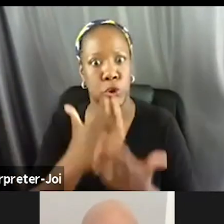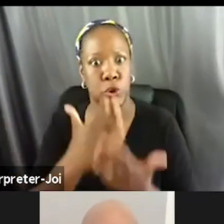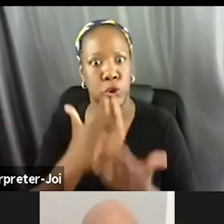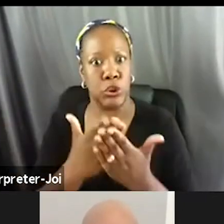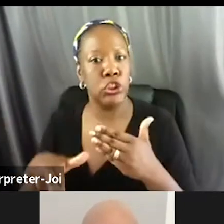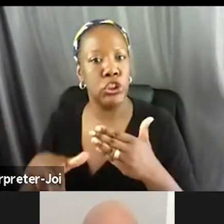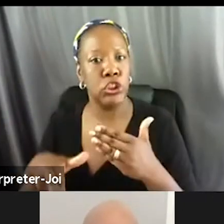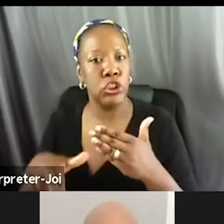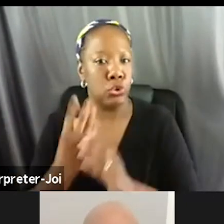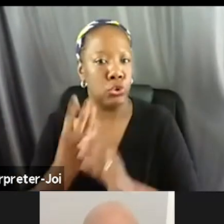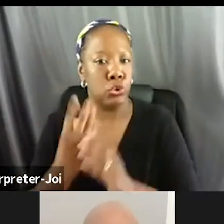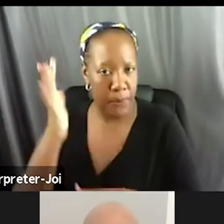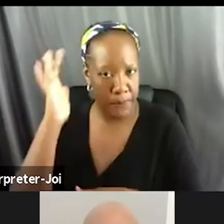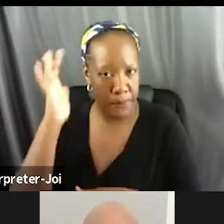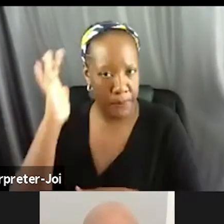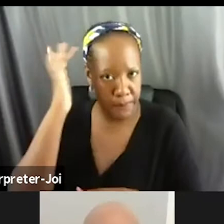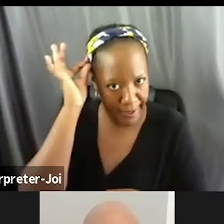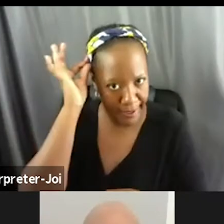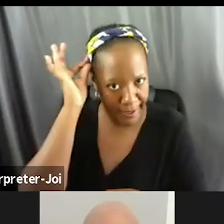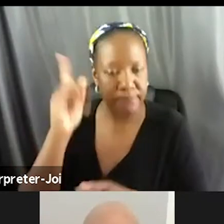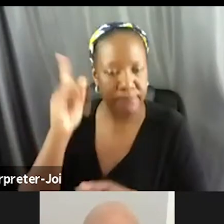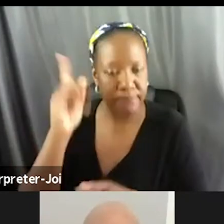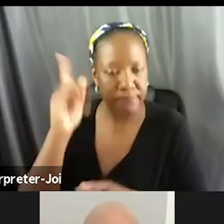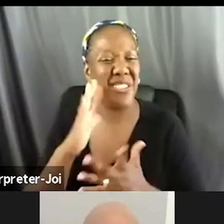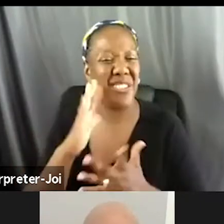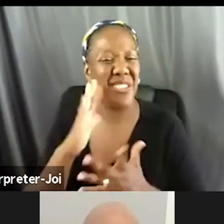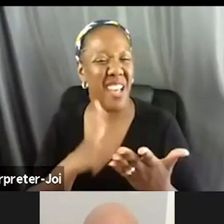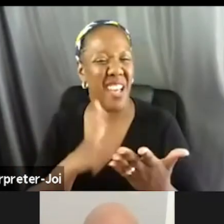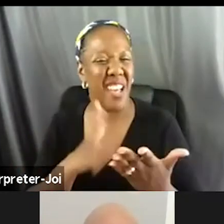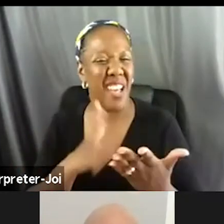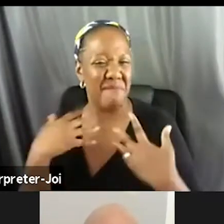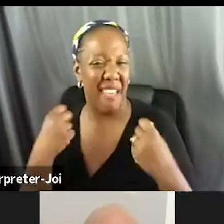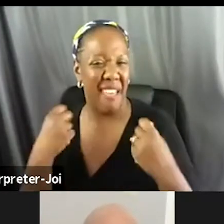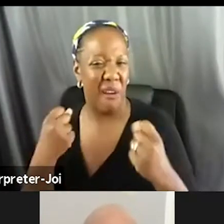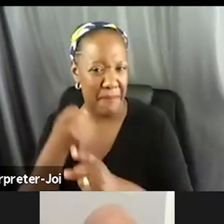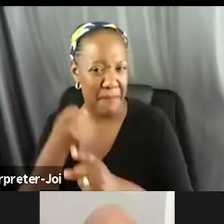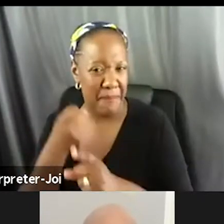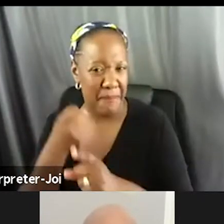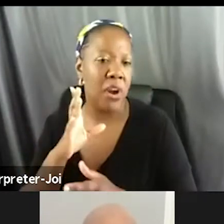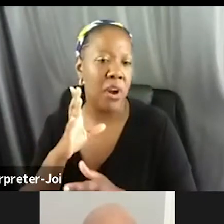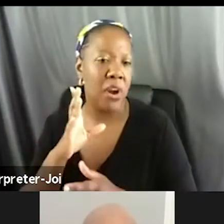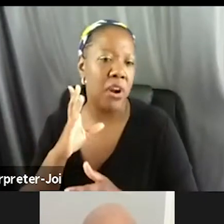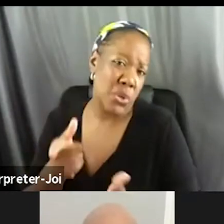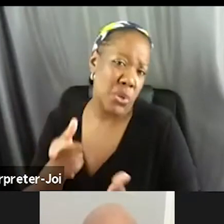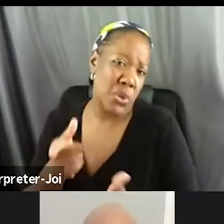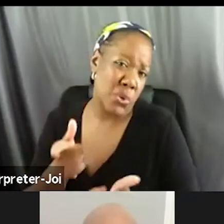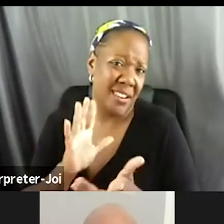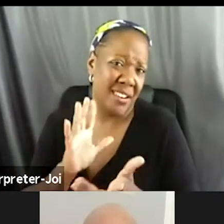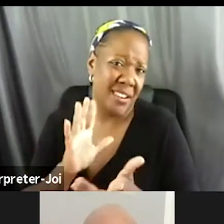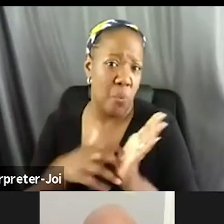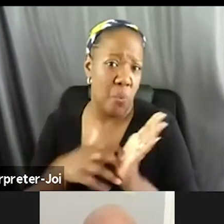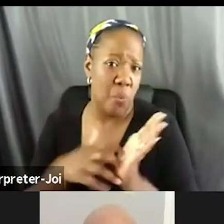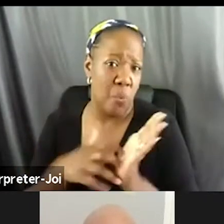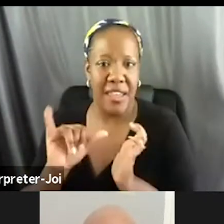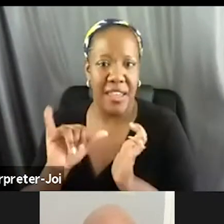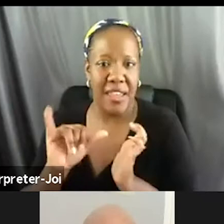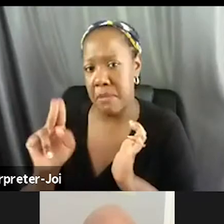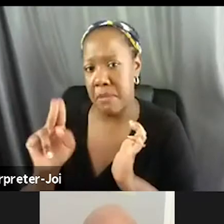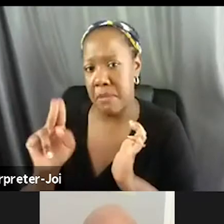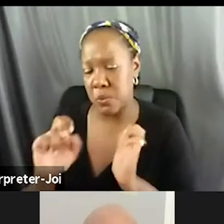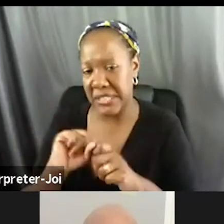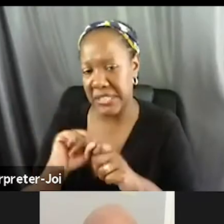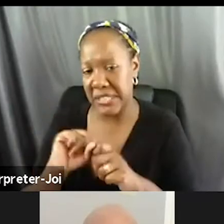it's got some serious health impacts, including impacting the immune system, leaving you more vulnerable. So I'm just kind of curious for you